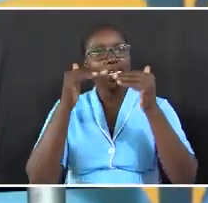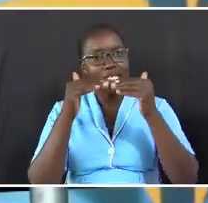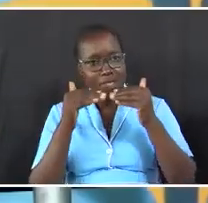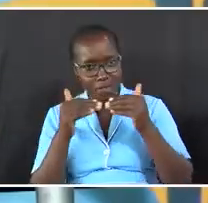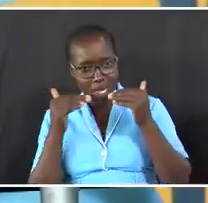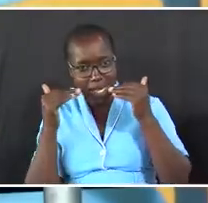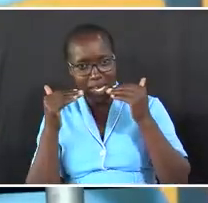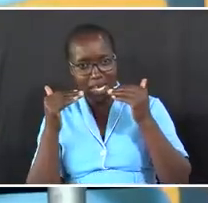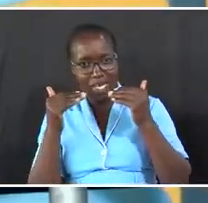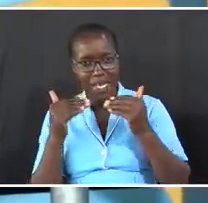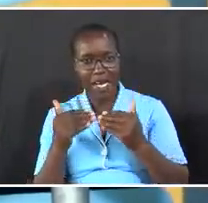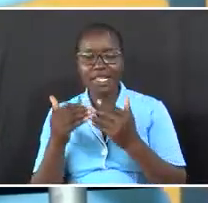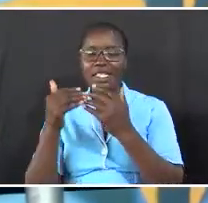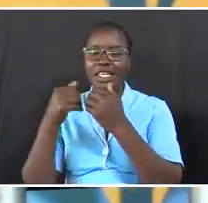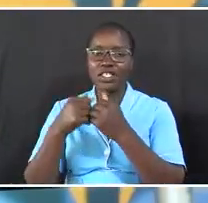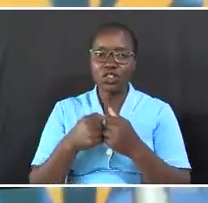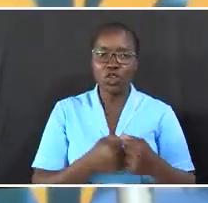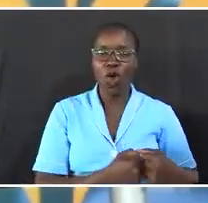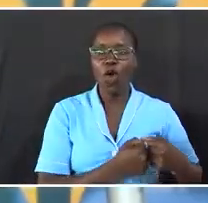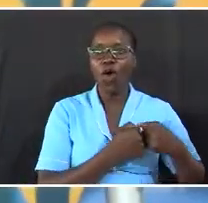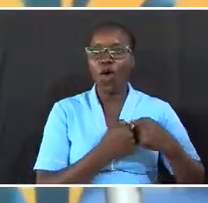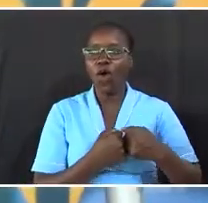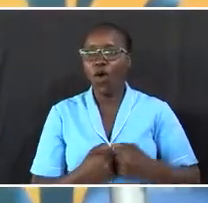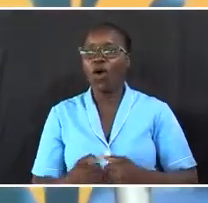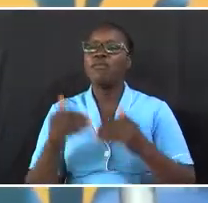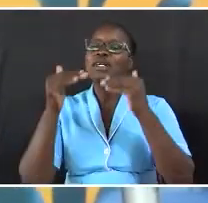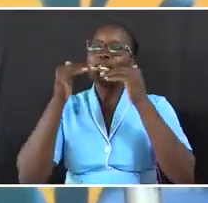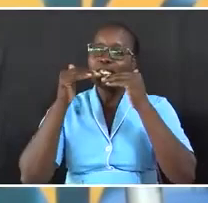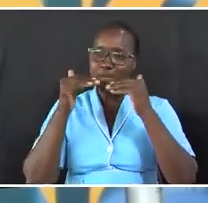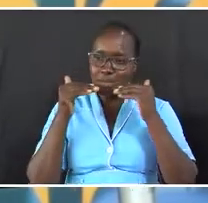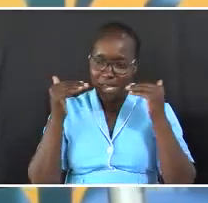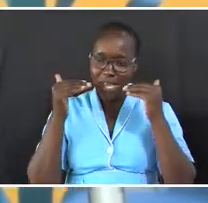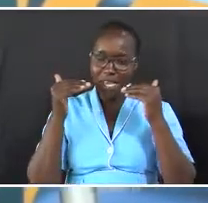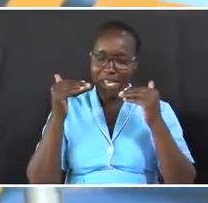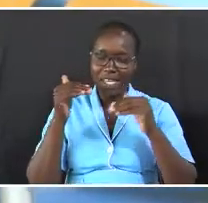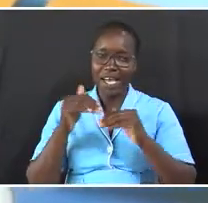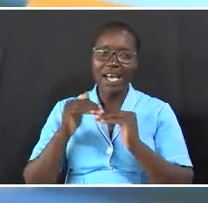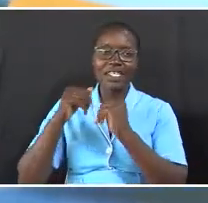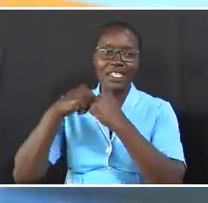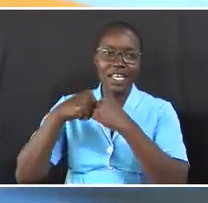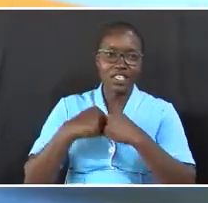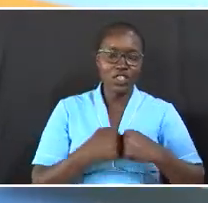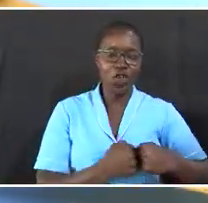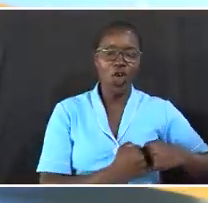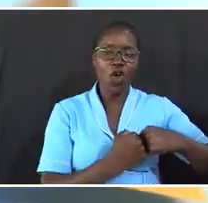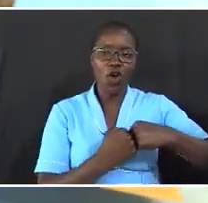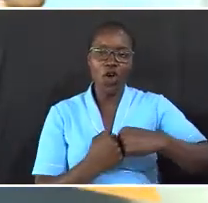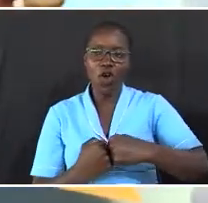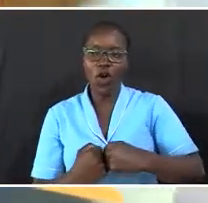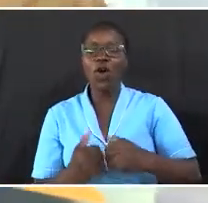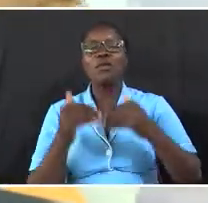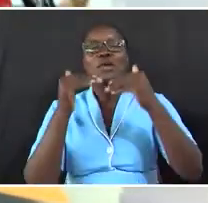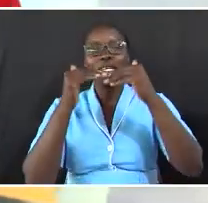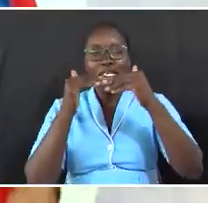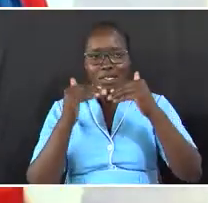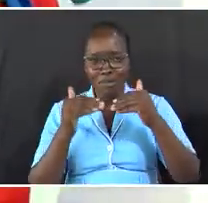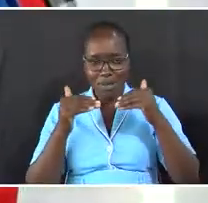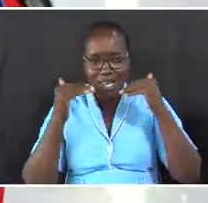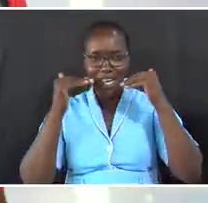I can smile at the storm. Smile at the